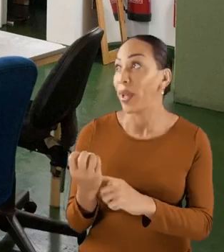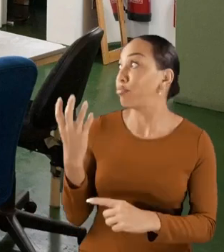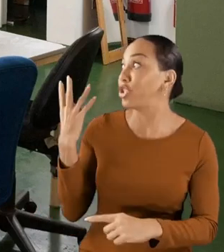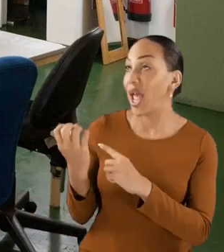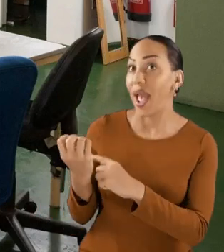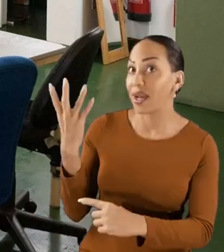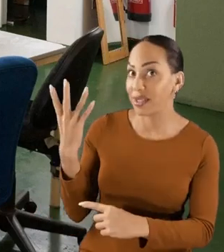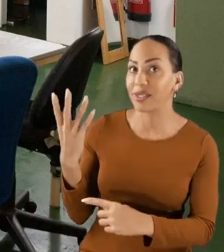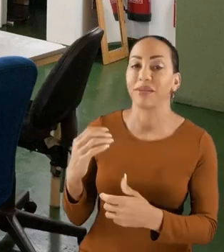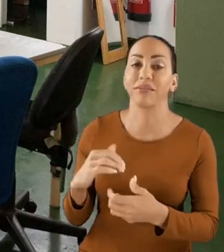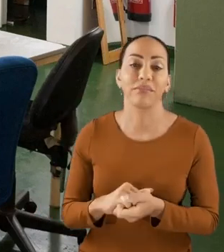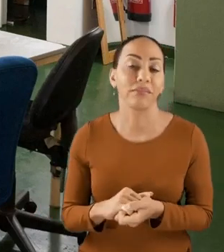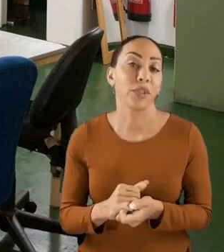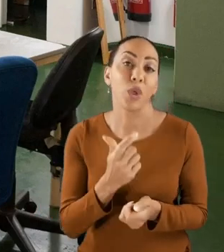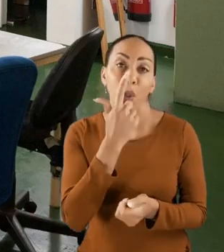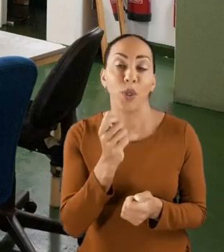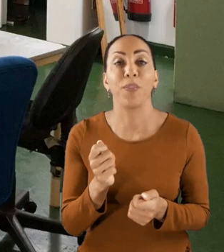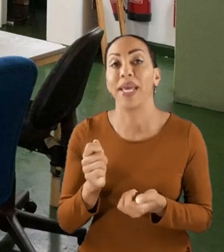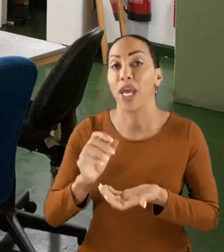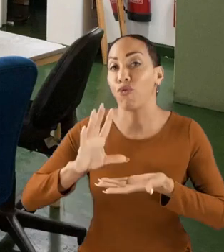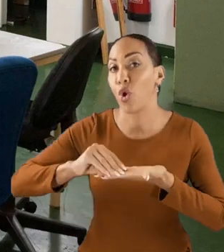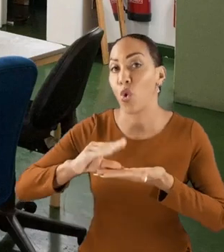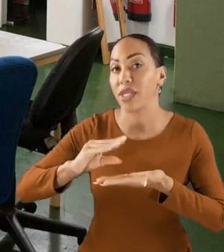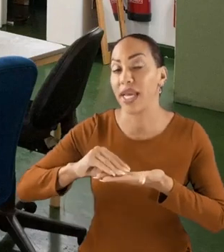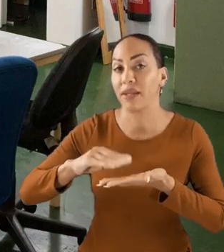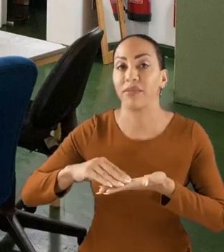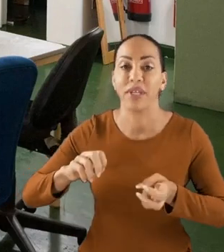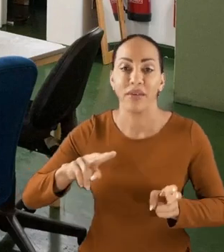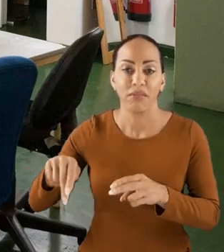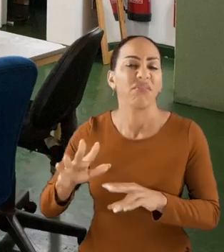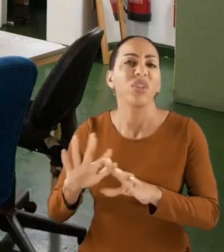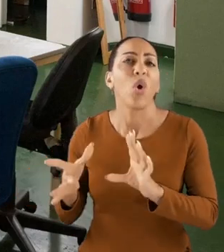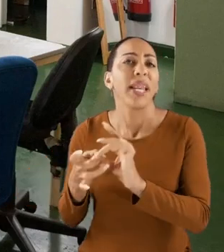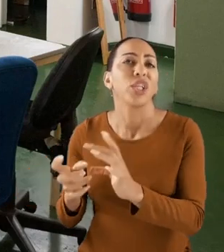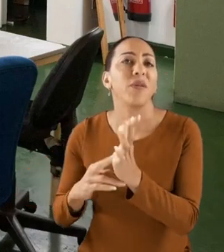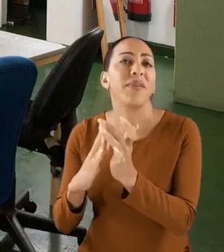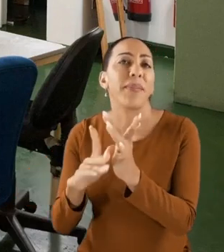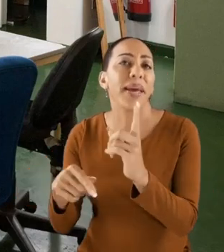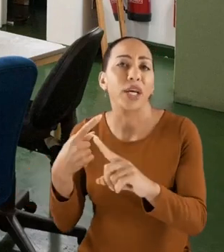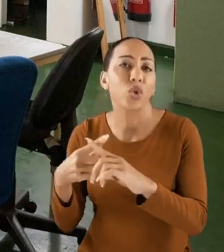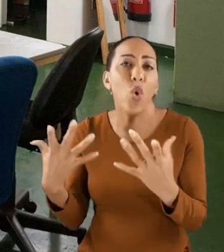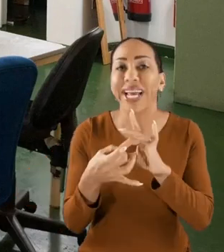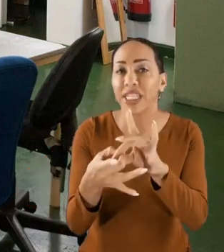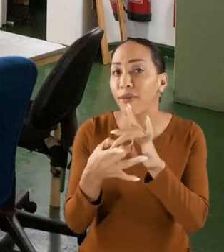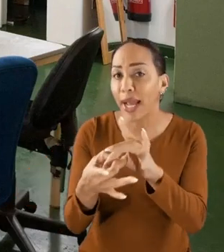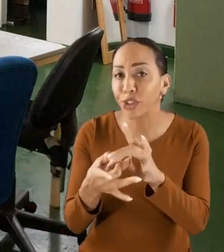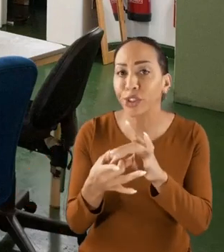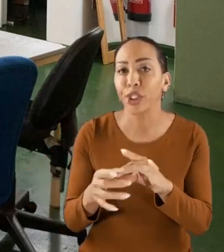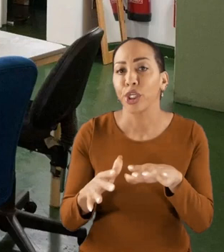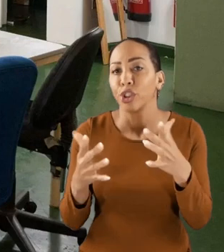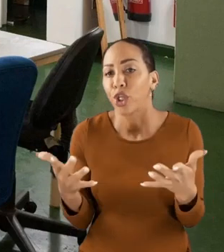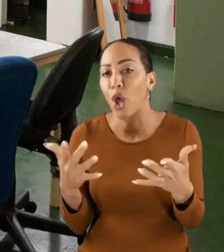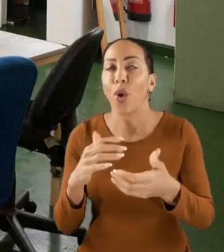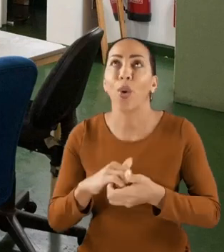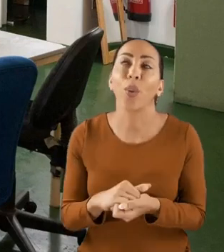back could have just been a video recording, nothing to do with vMix, nothing to do with this interaction.